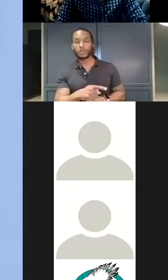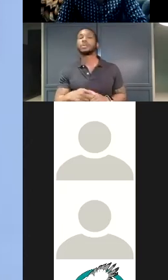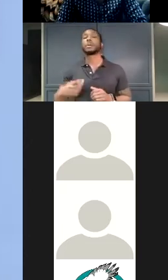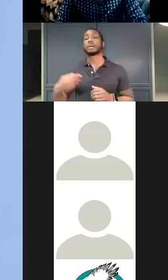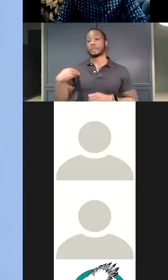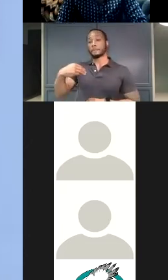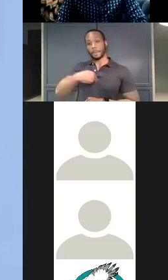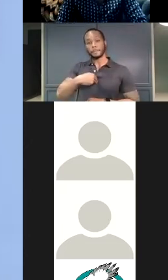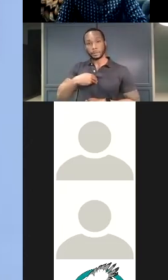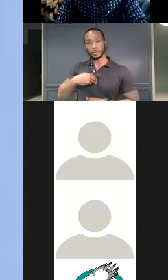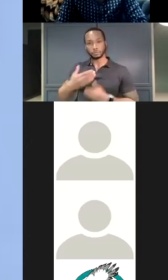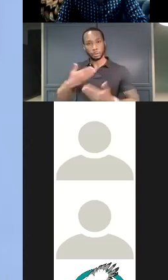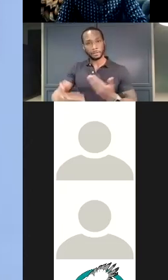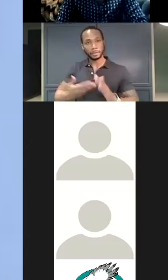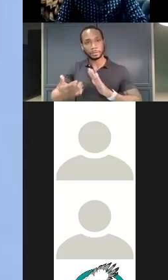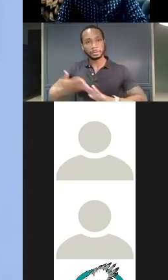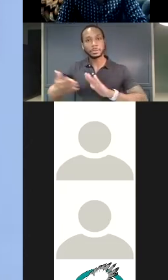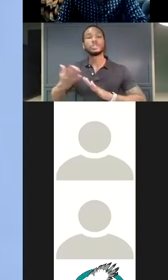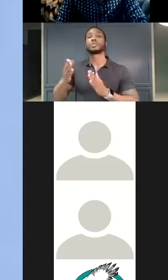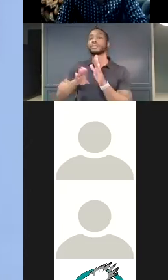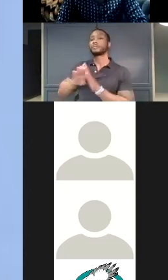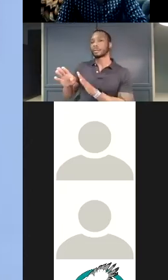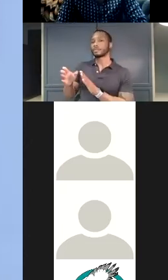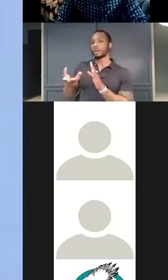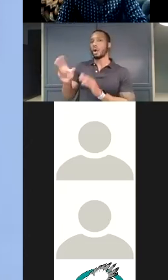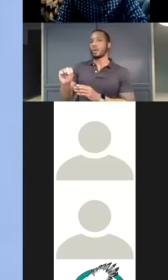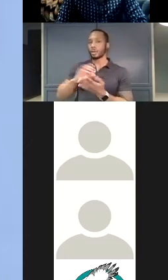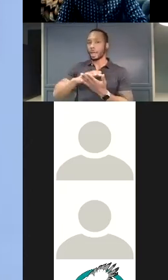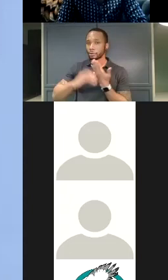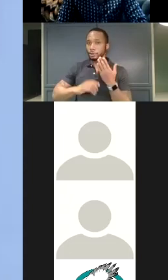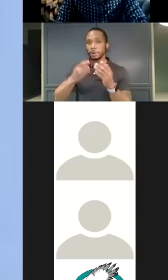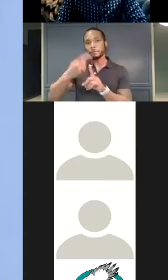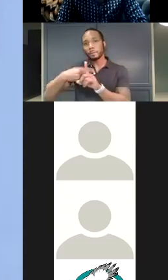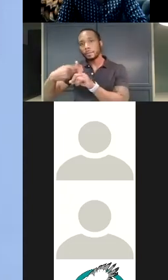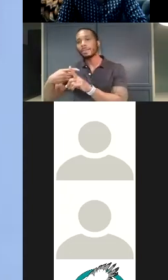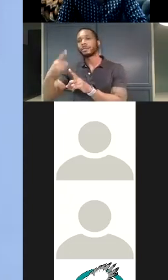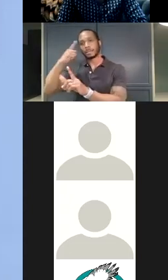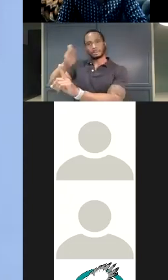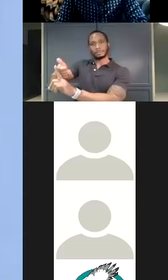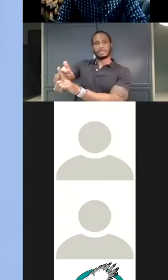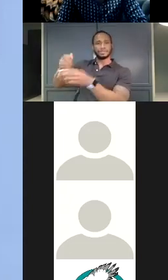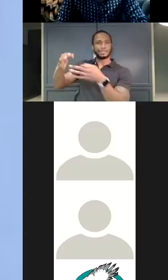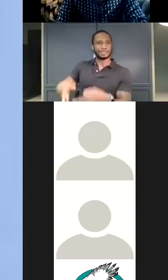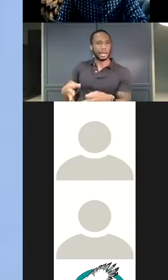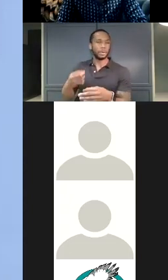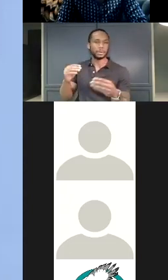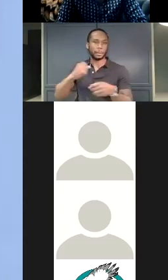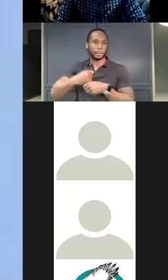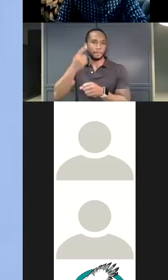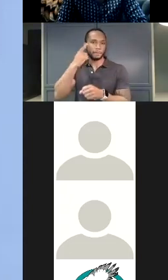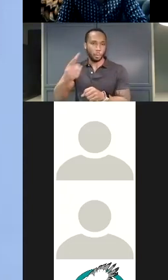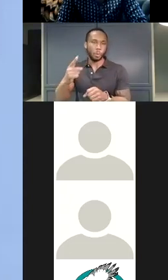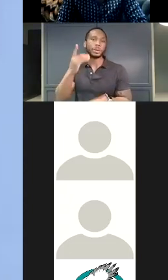so they actually develop their calendar each month. They decide what they're going to fix for dinner. This is our store